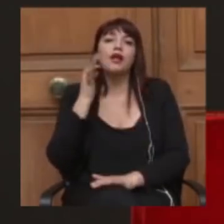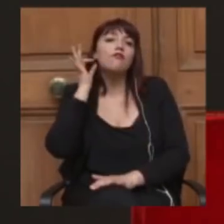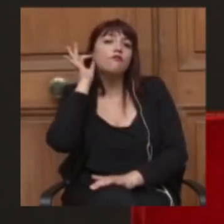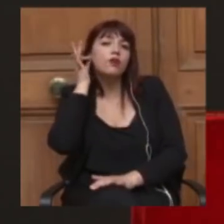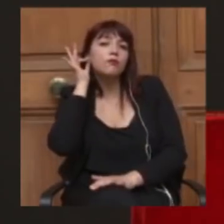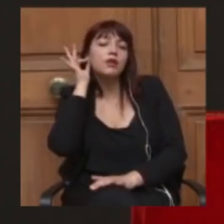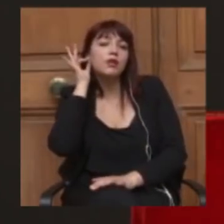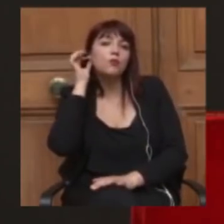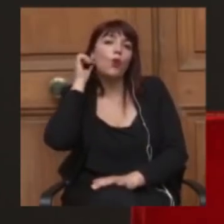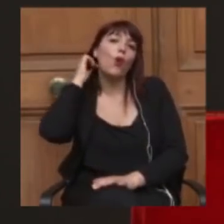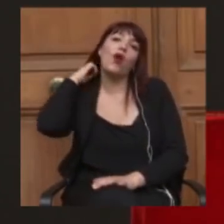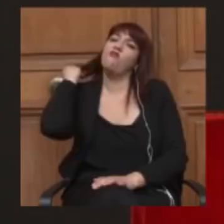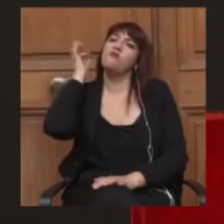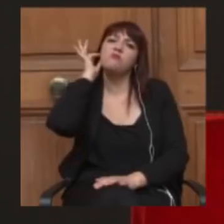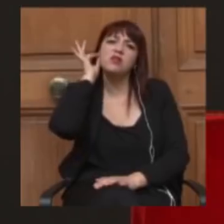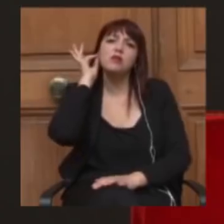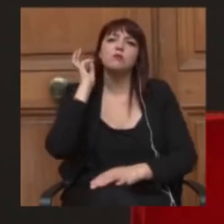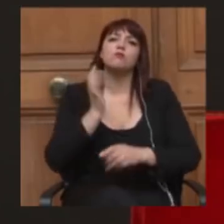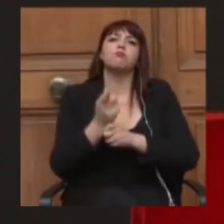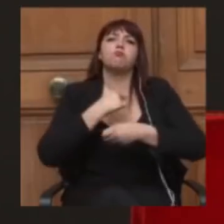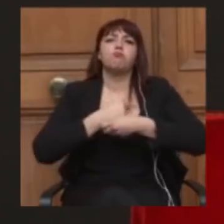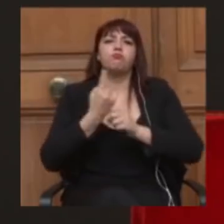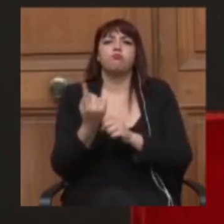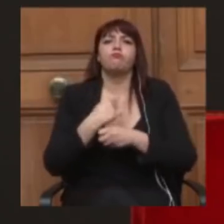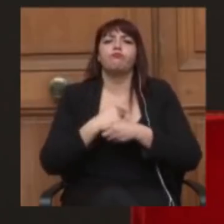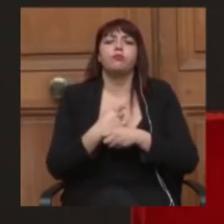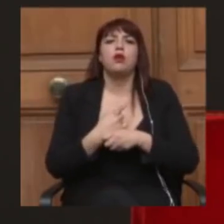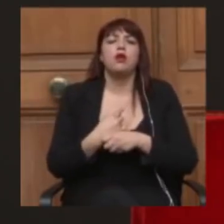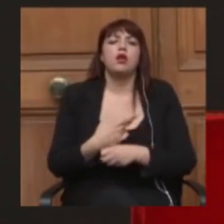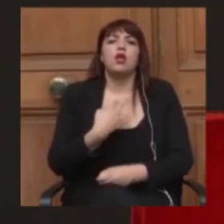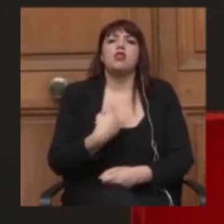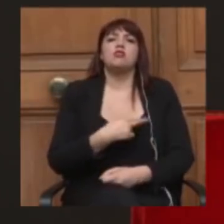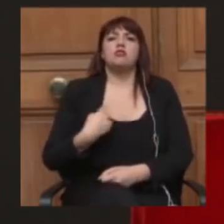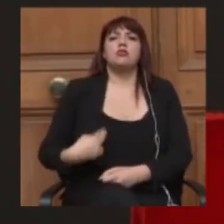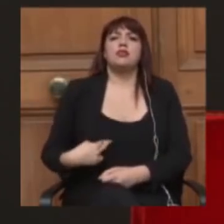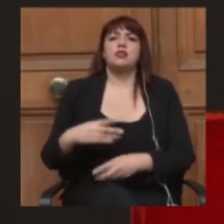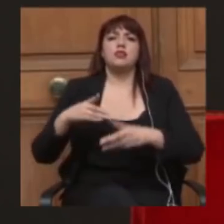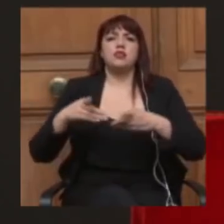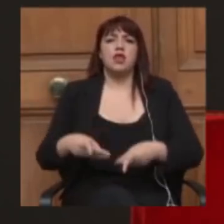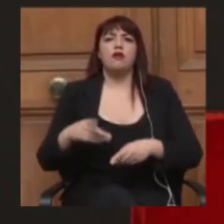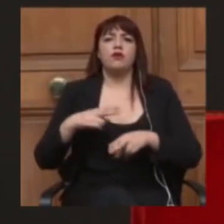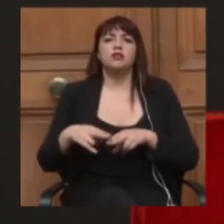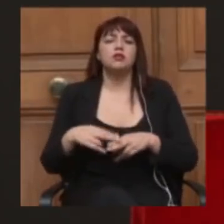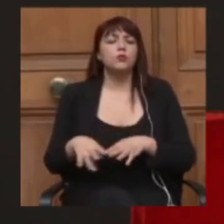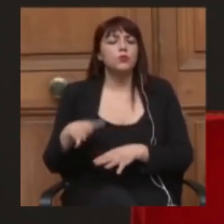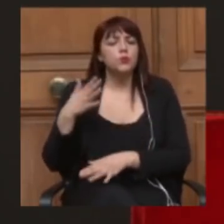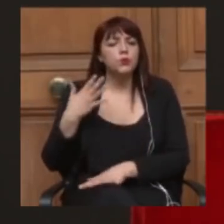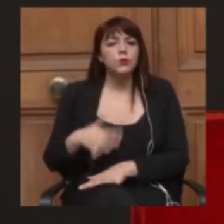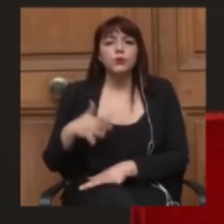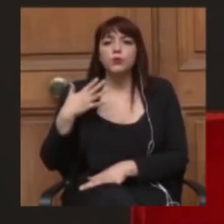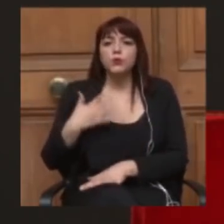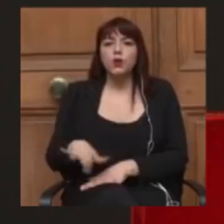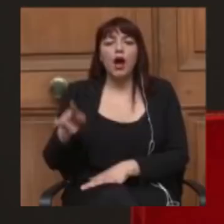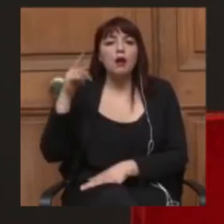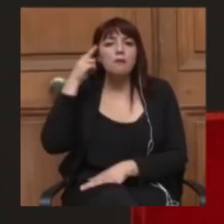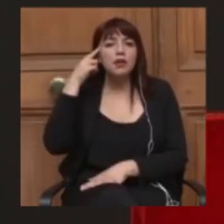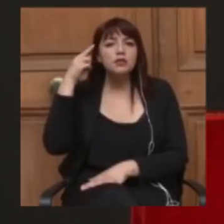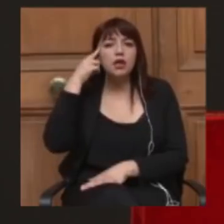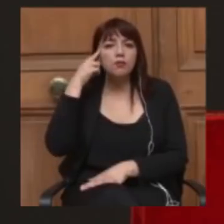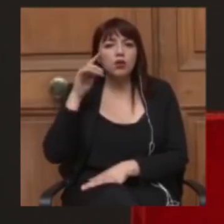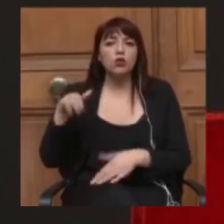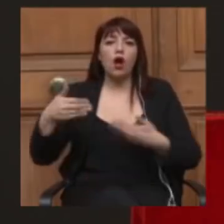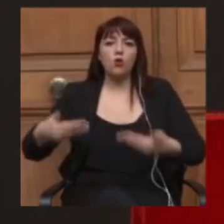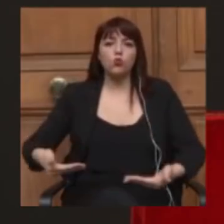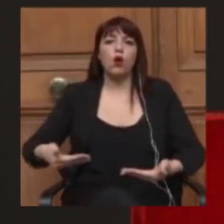decolonial perspectives must be regarded as indispensable to present knowledge. When we object to